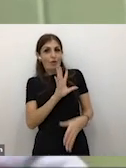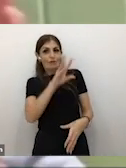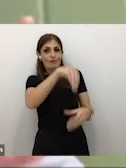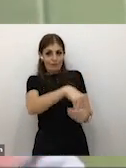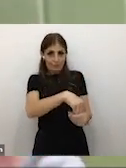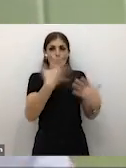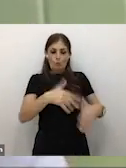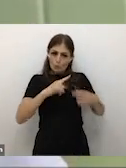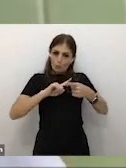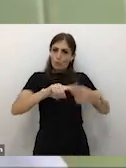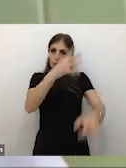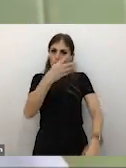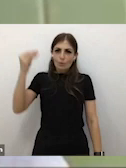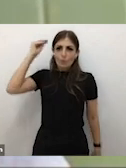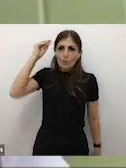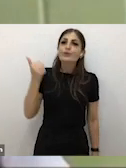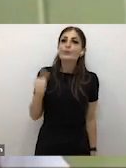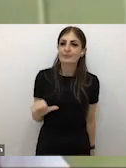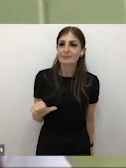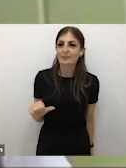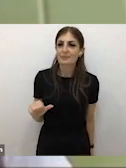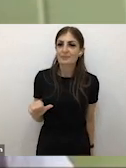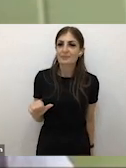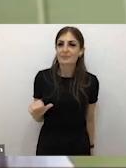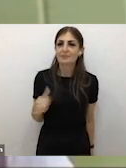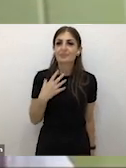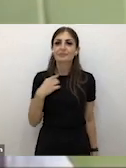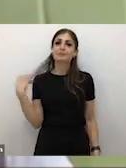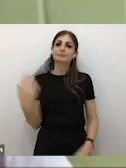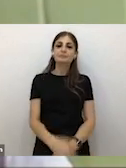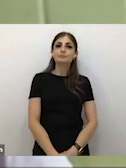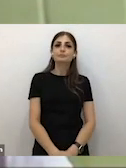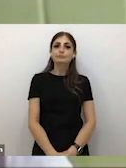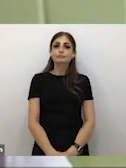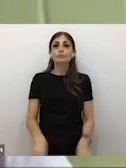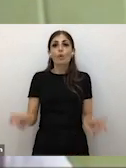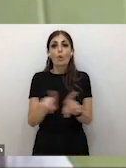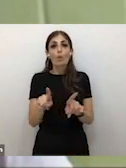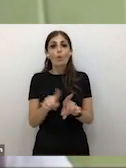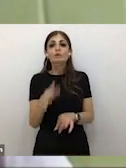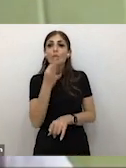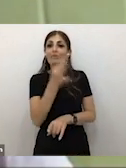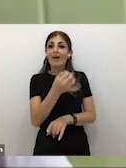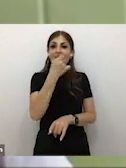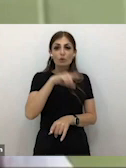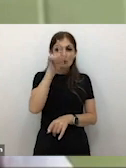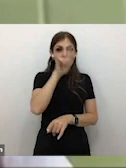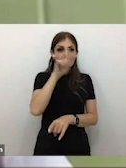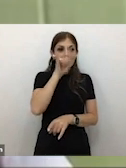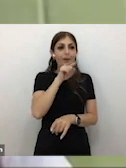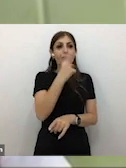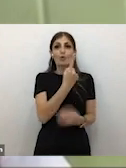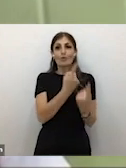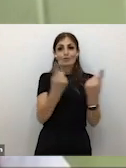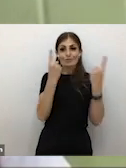program really lasting quite a long time. But we've also asked some of our alumni to tell you a bit more about what they got out of investing in